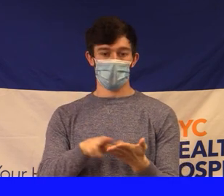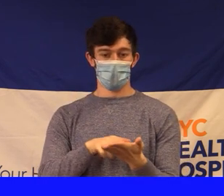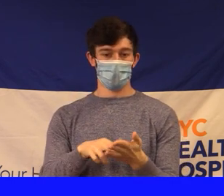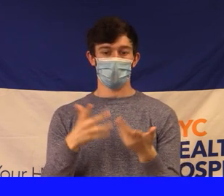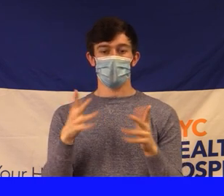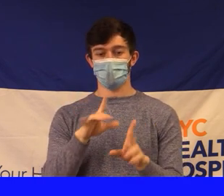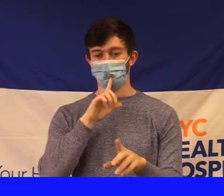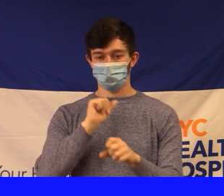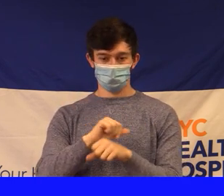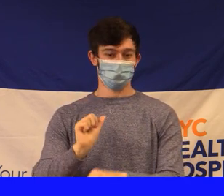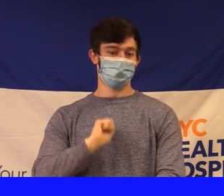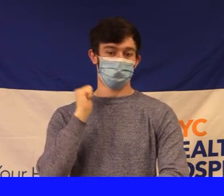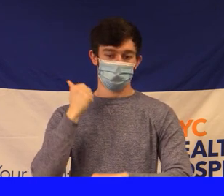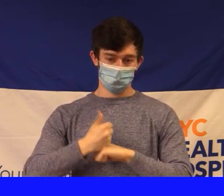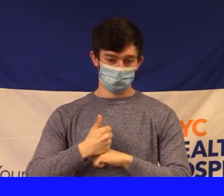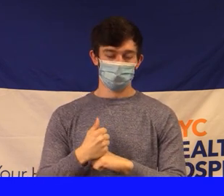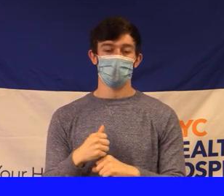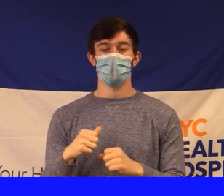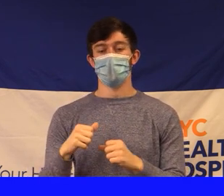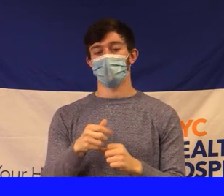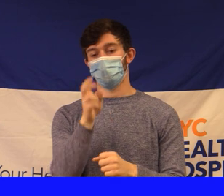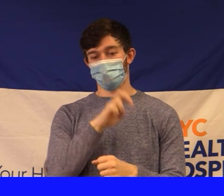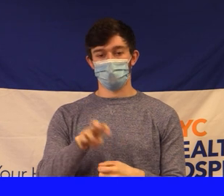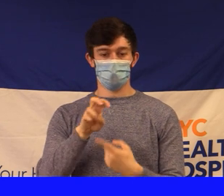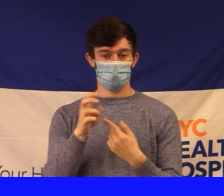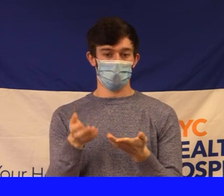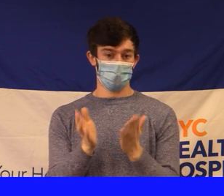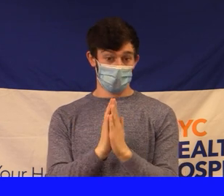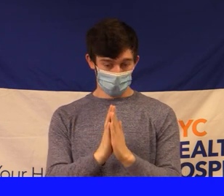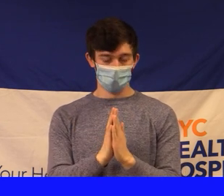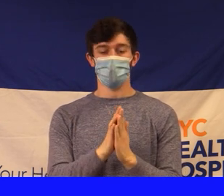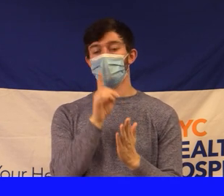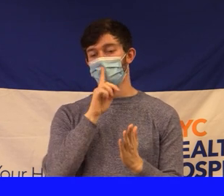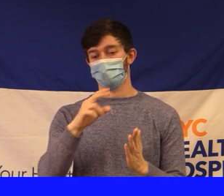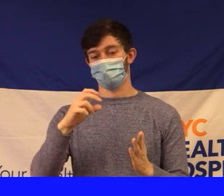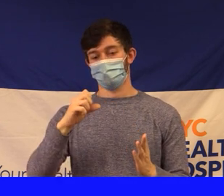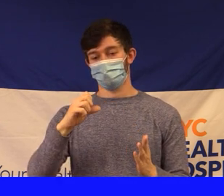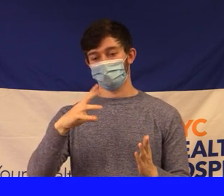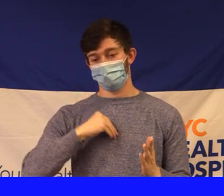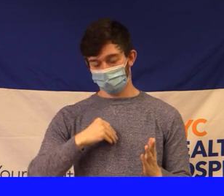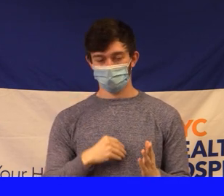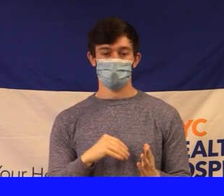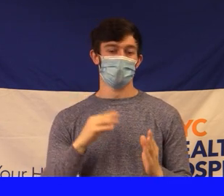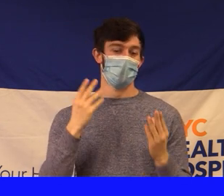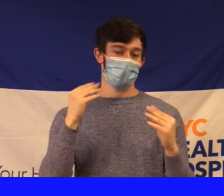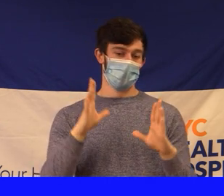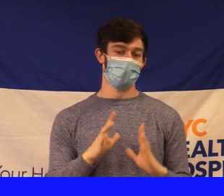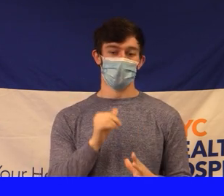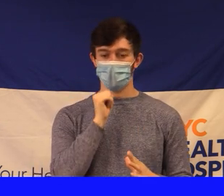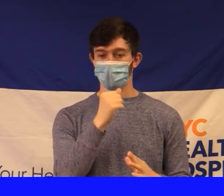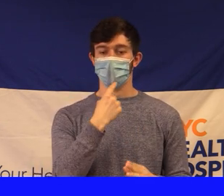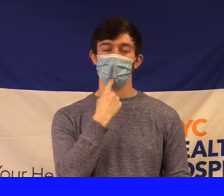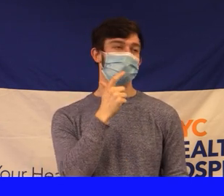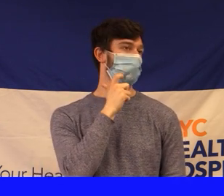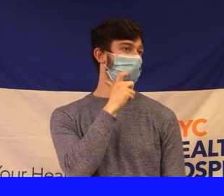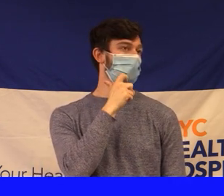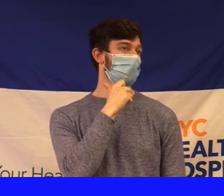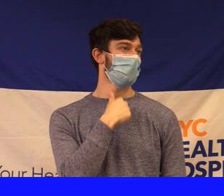implemented. The transfers that are requested are accepted. The ambulance vendor doesn't say, let me check,